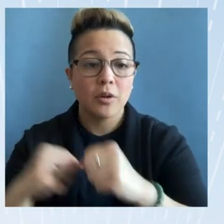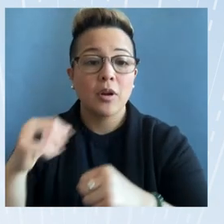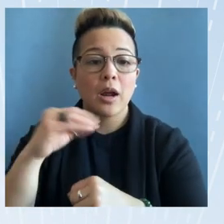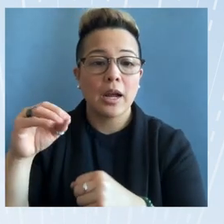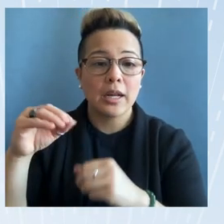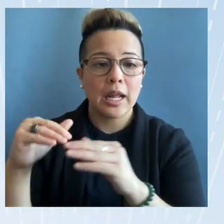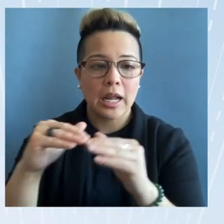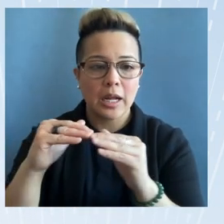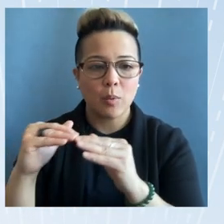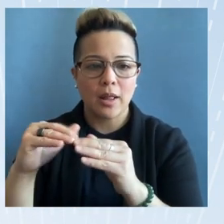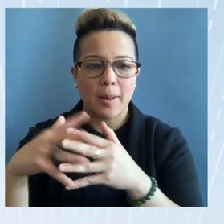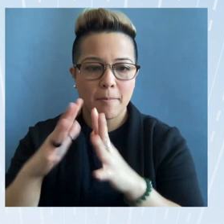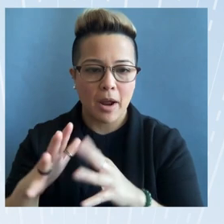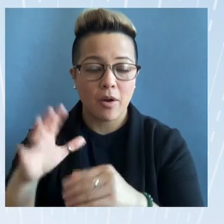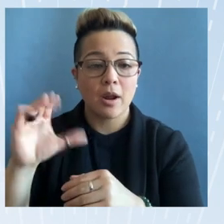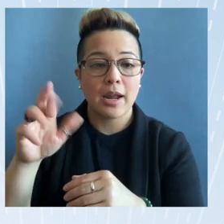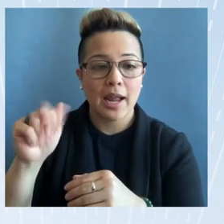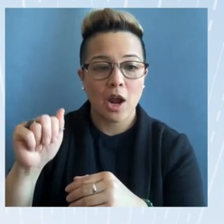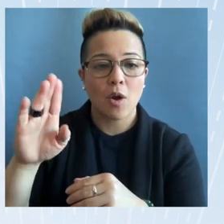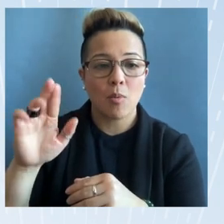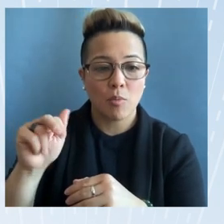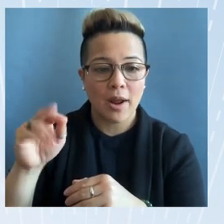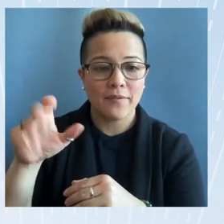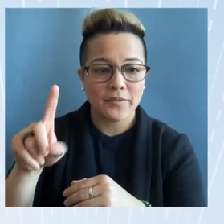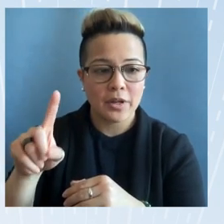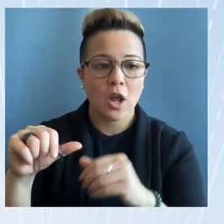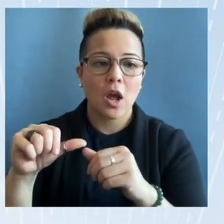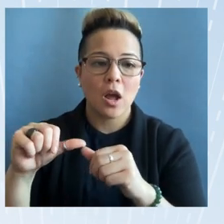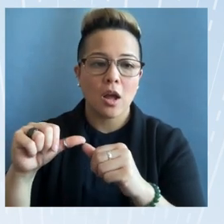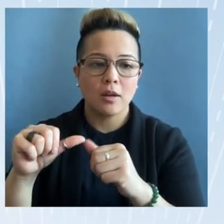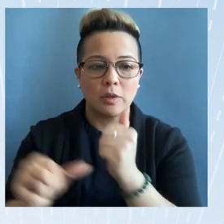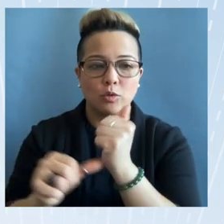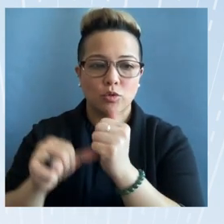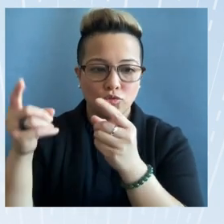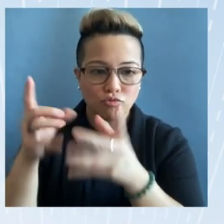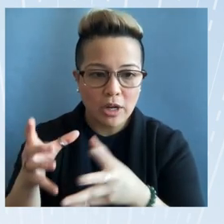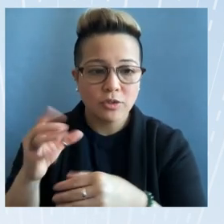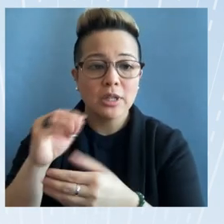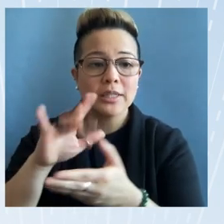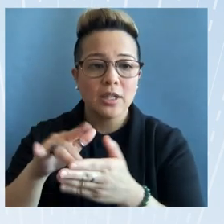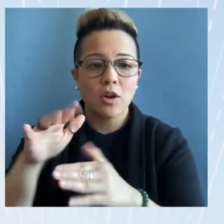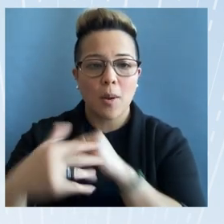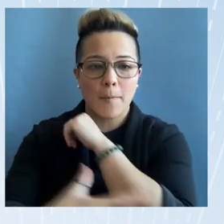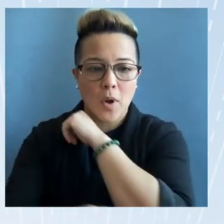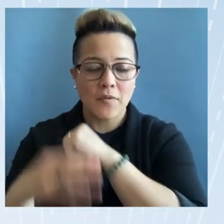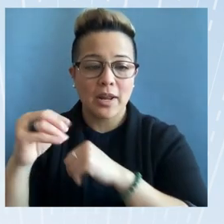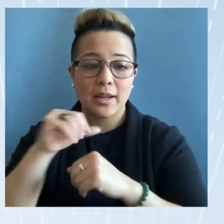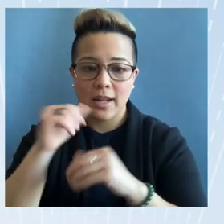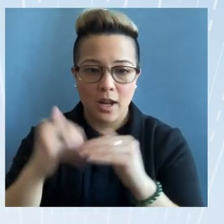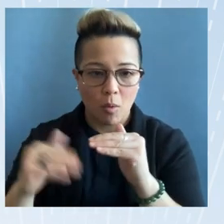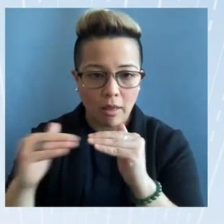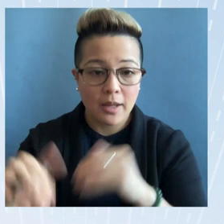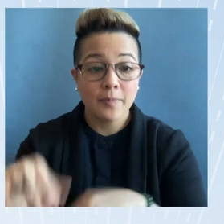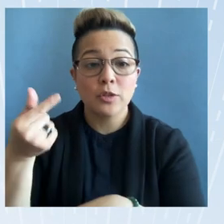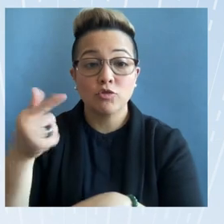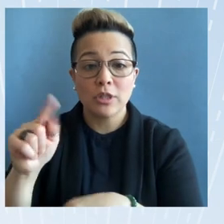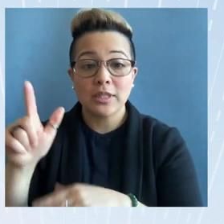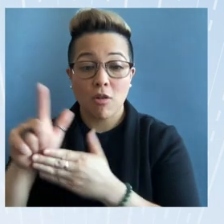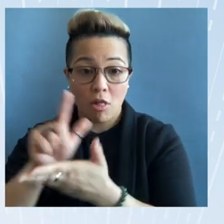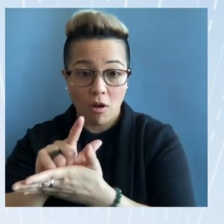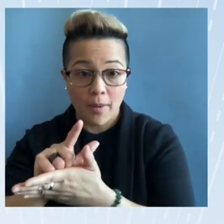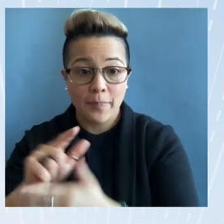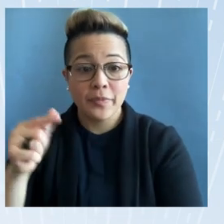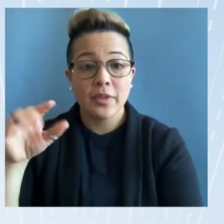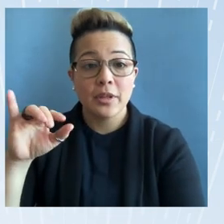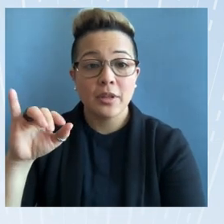and Inequality, Georgetown Law. J. June Lee, Policy and Data Analyst, Center on Poverty and Inequality, Georgetown Law.